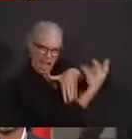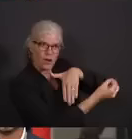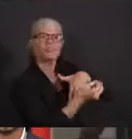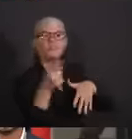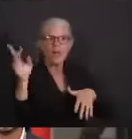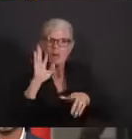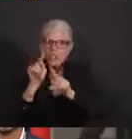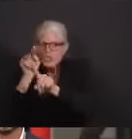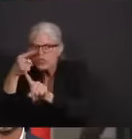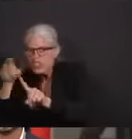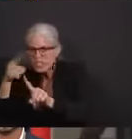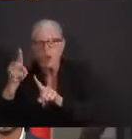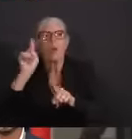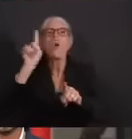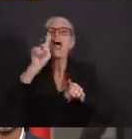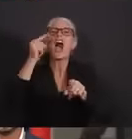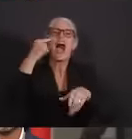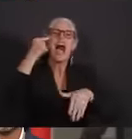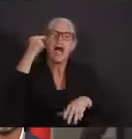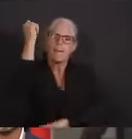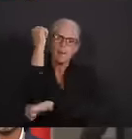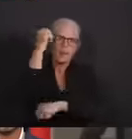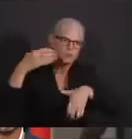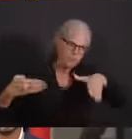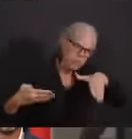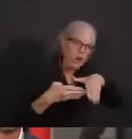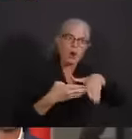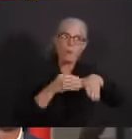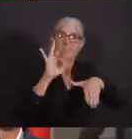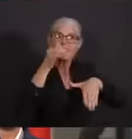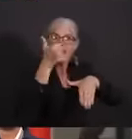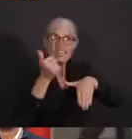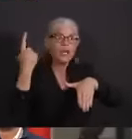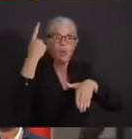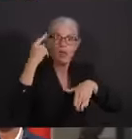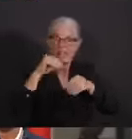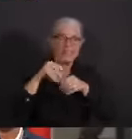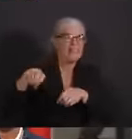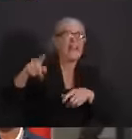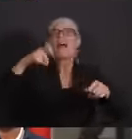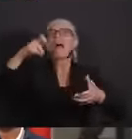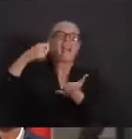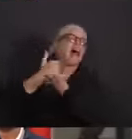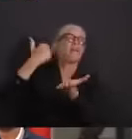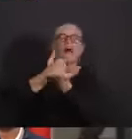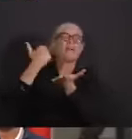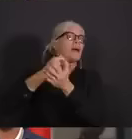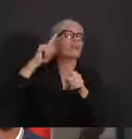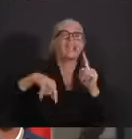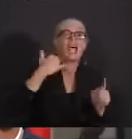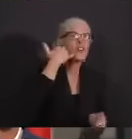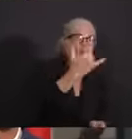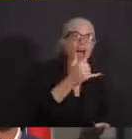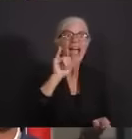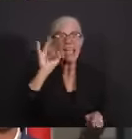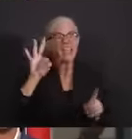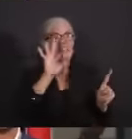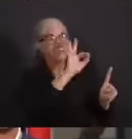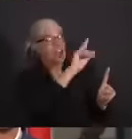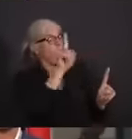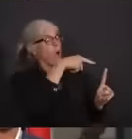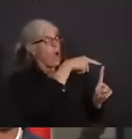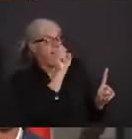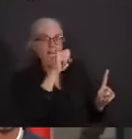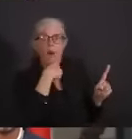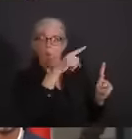that were the hardest hit by surge if there's anybody in distress, because someone may not be able to call. Now, even if the 911's working, they may not be able to